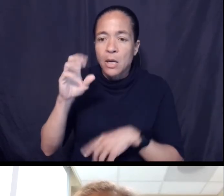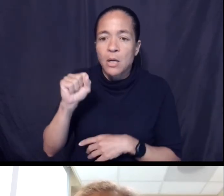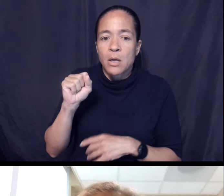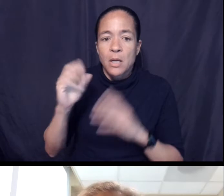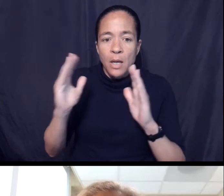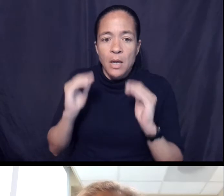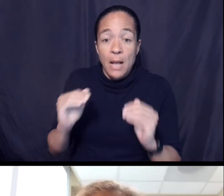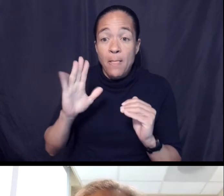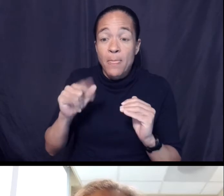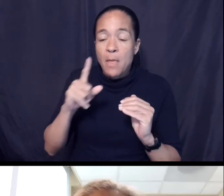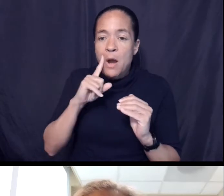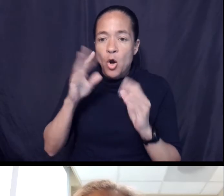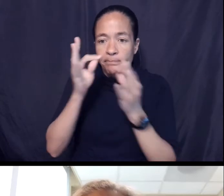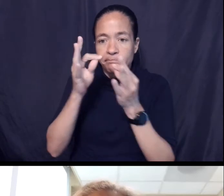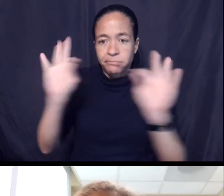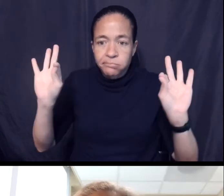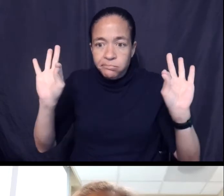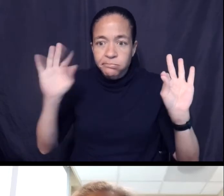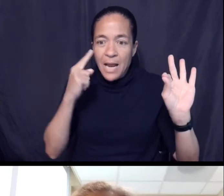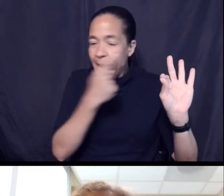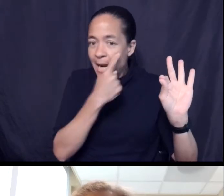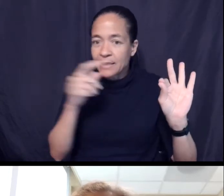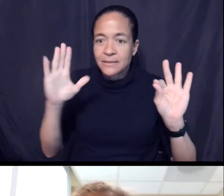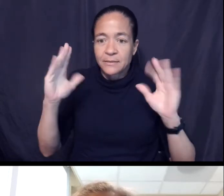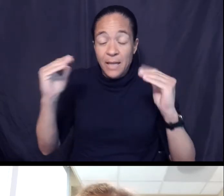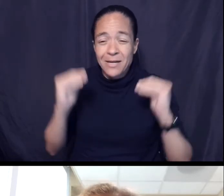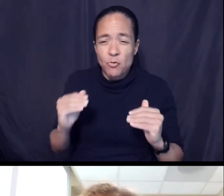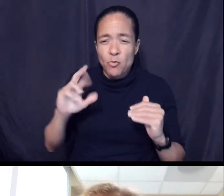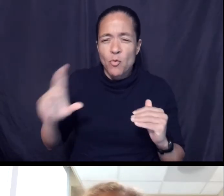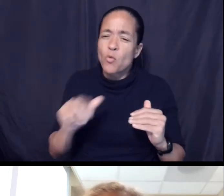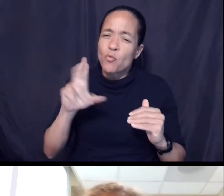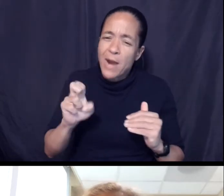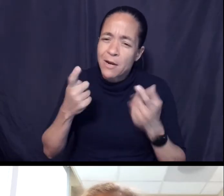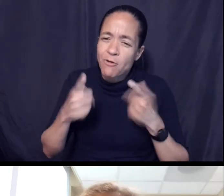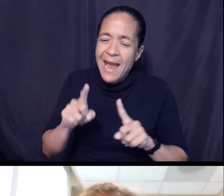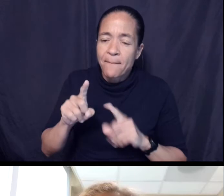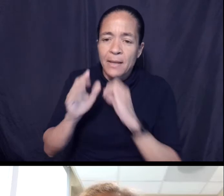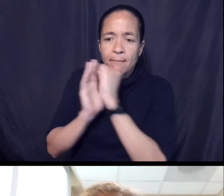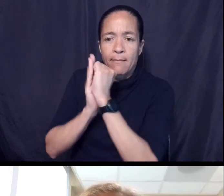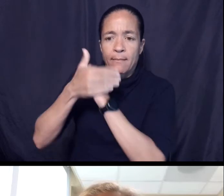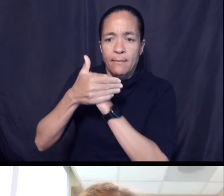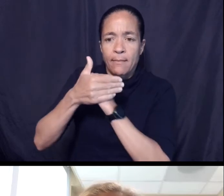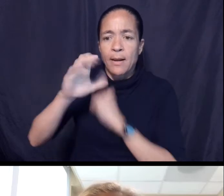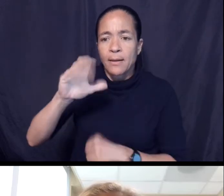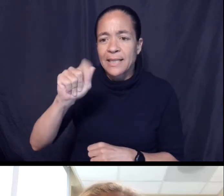the eyes are misaligned, and very rarely cataracts as well.